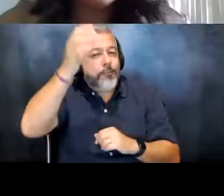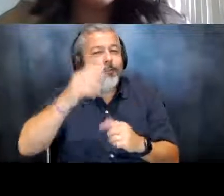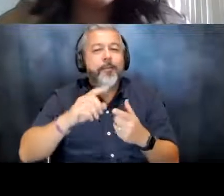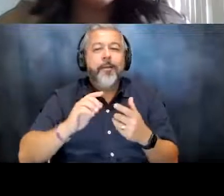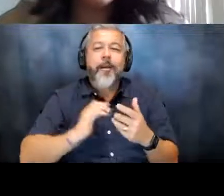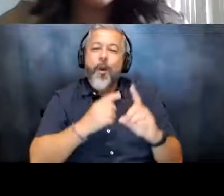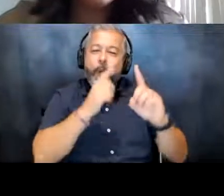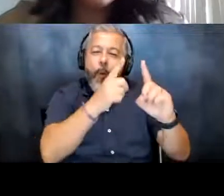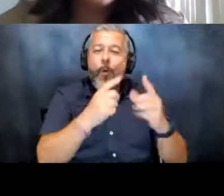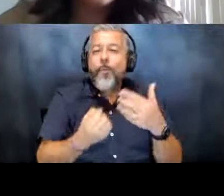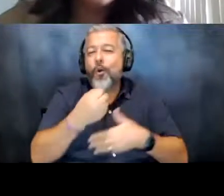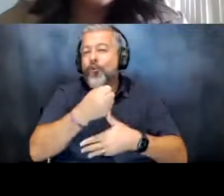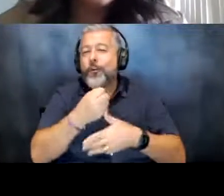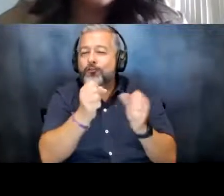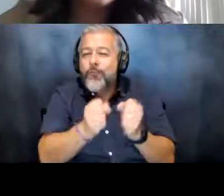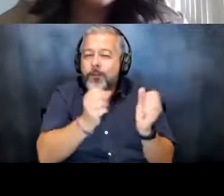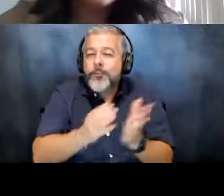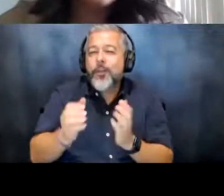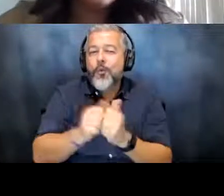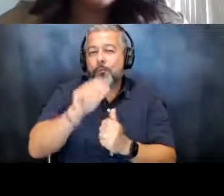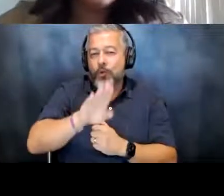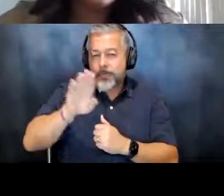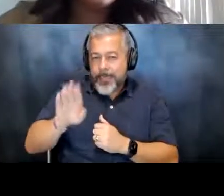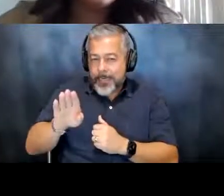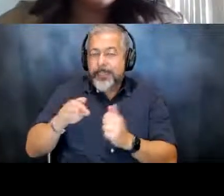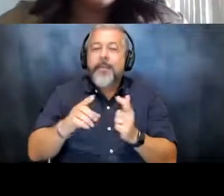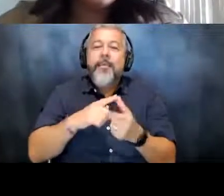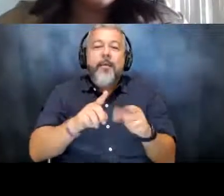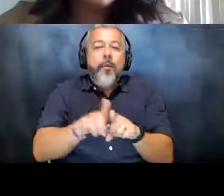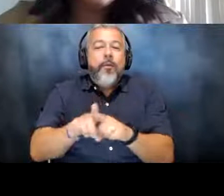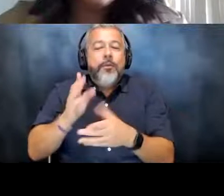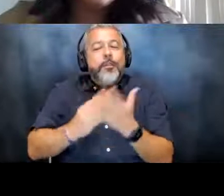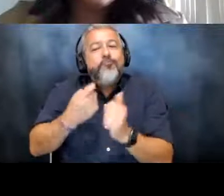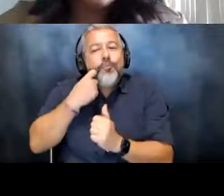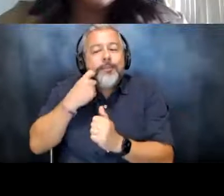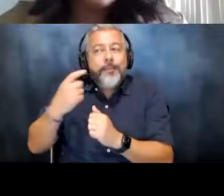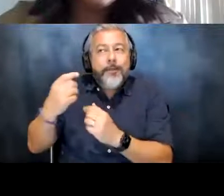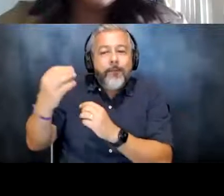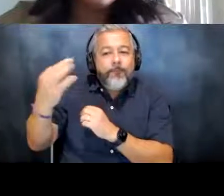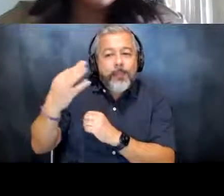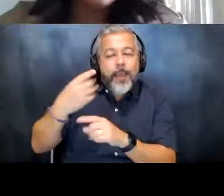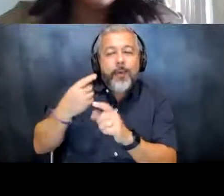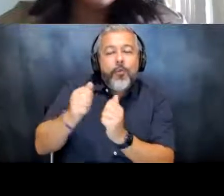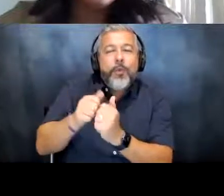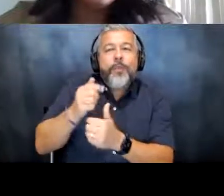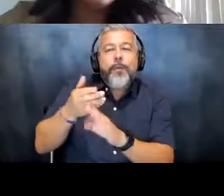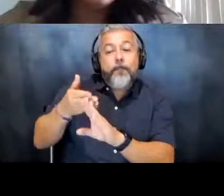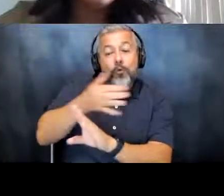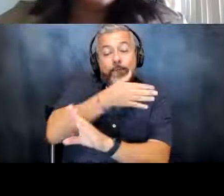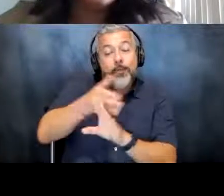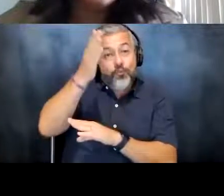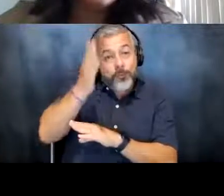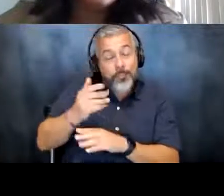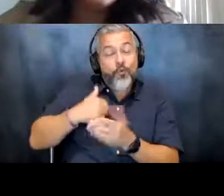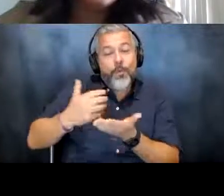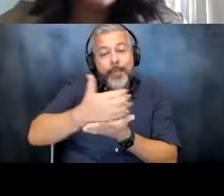and strategy with Brilliant Beginnings, and then also getting to some of the recent feedback that we've had with some other presentations. That will be